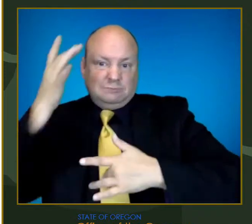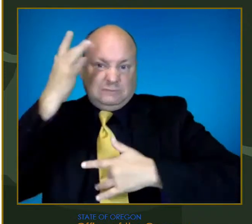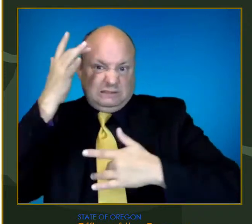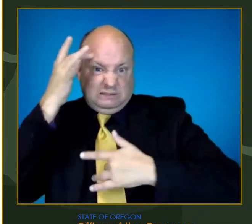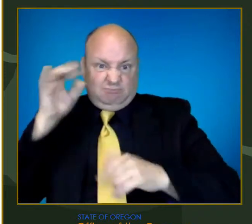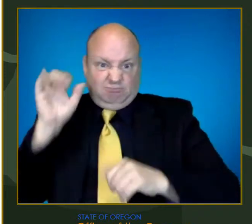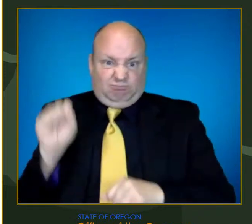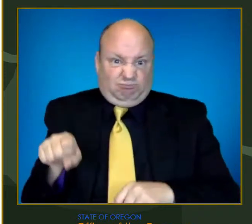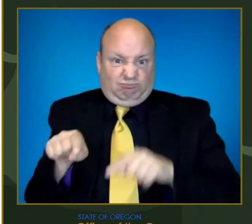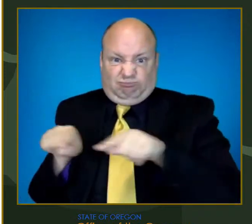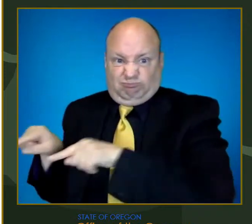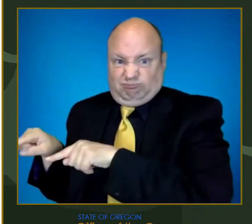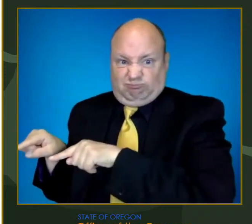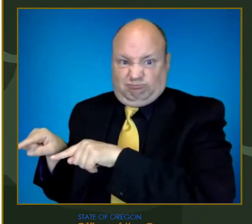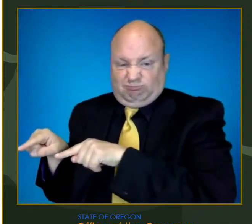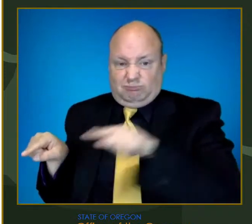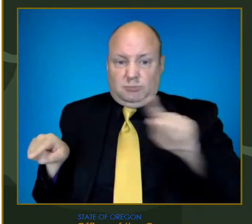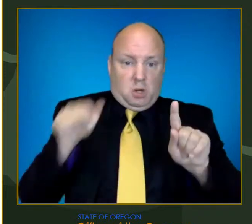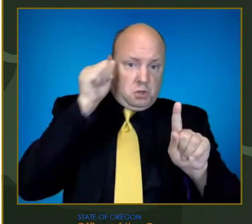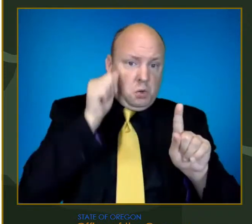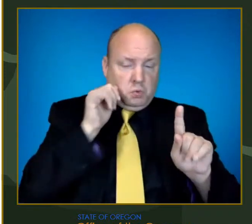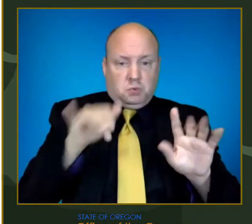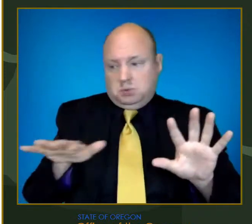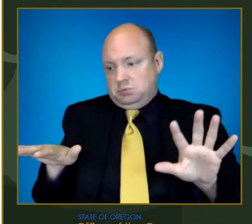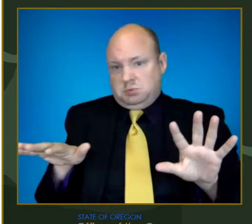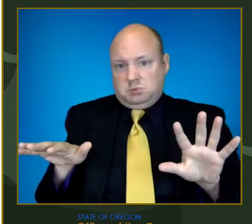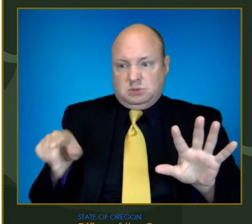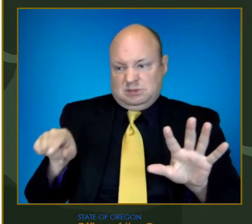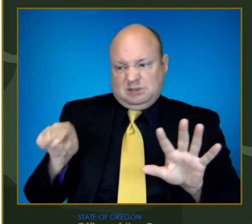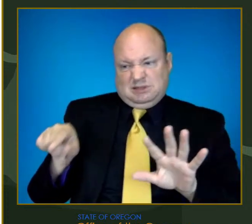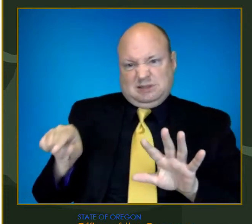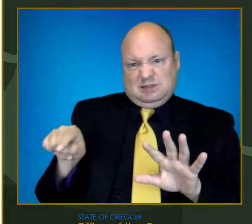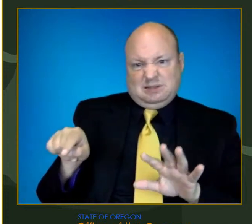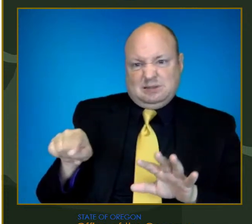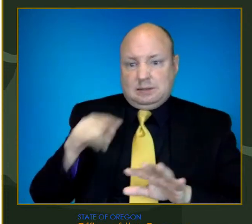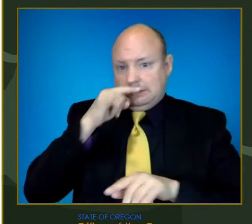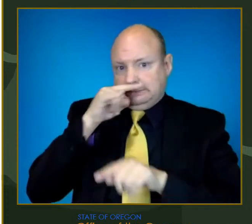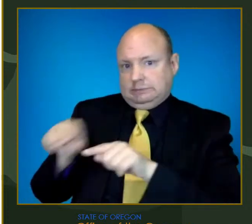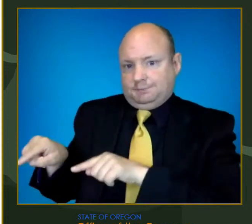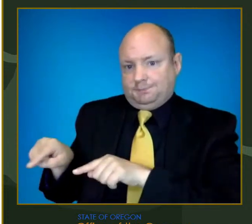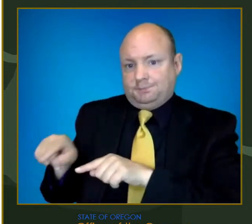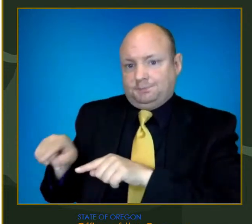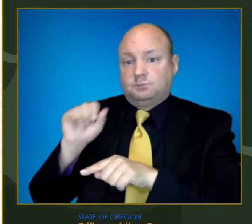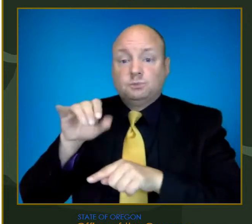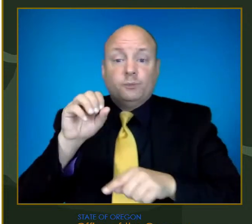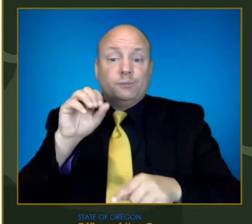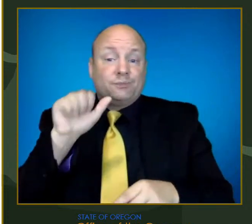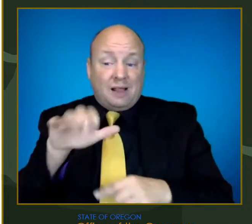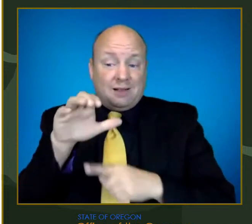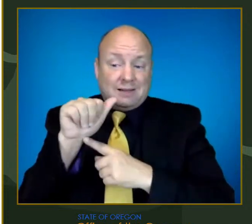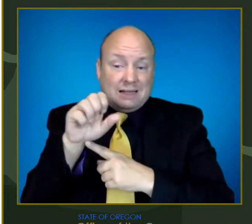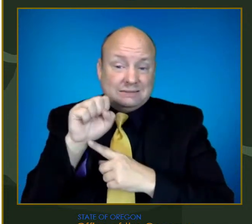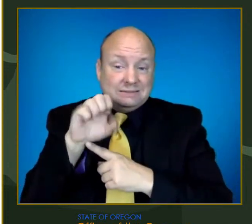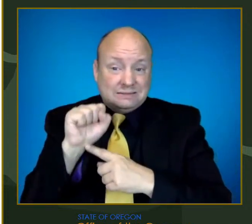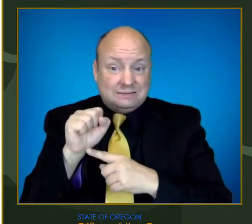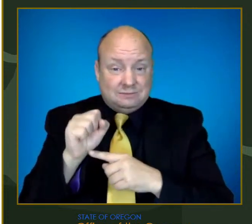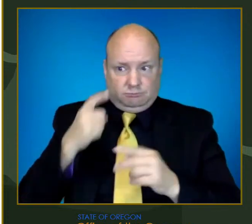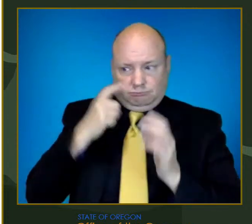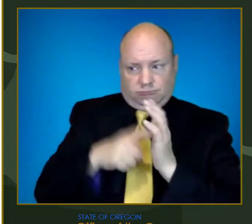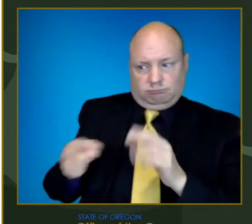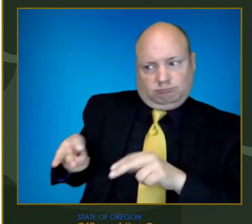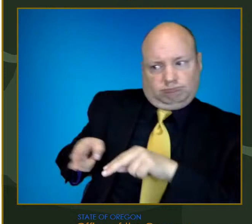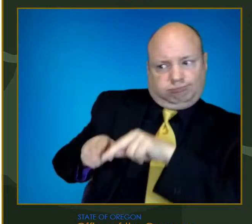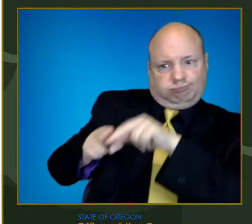Now, the report also shows that while cases have increased, severe outcomes continue to be rare in children, but are